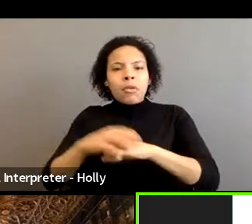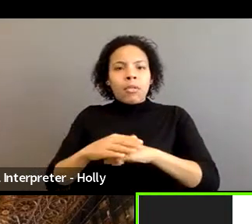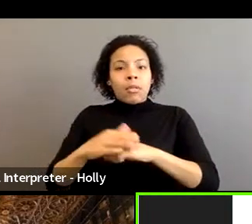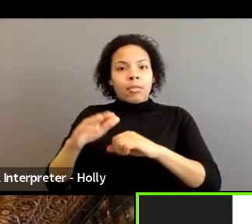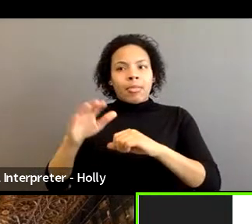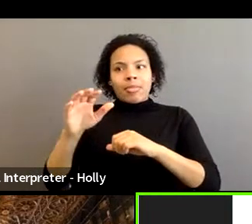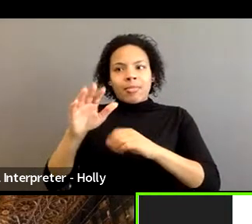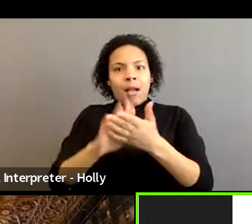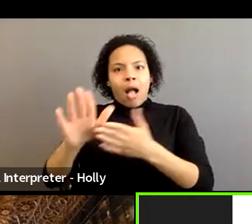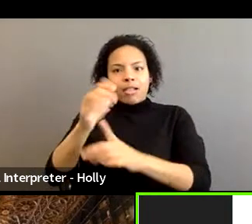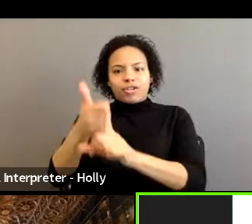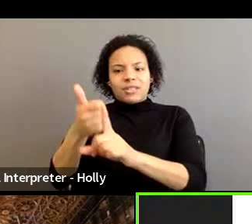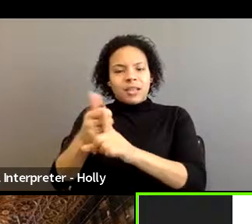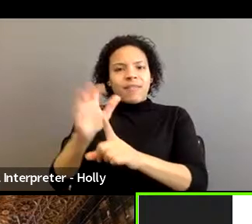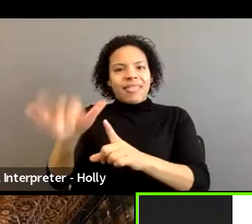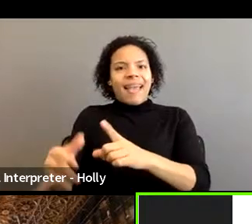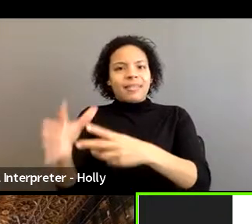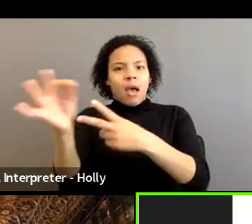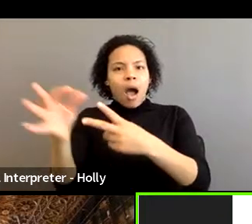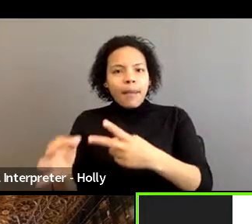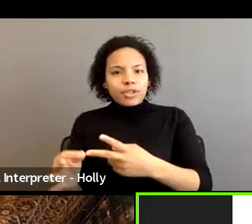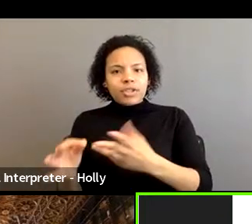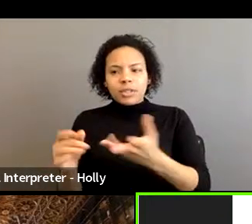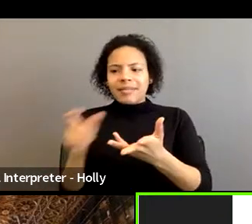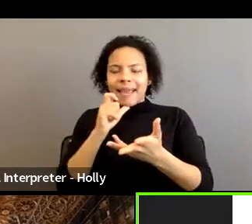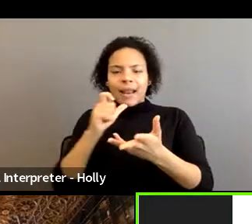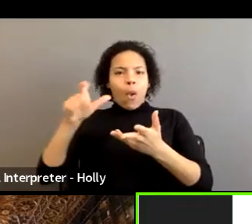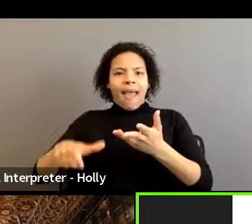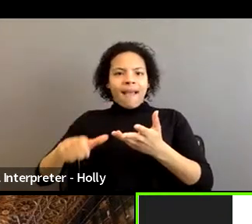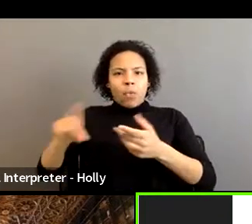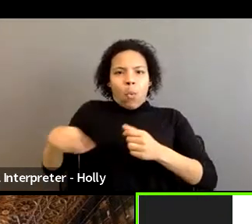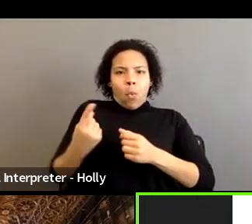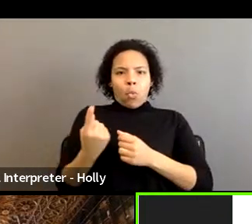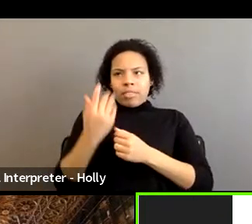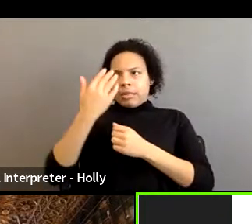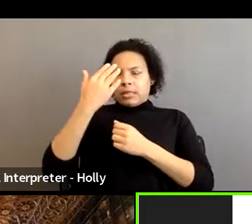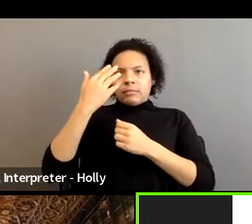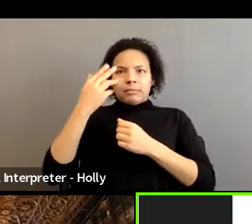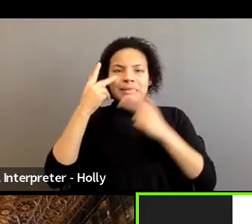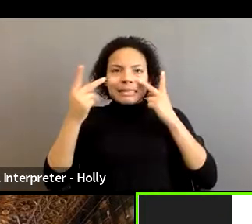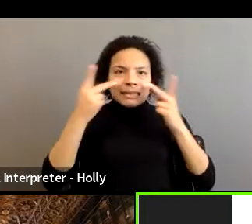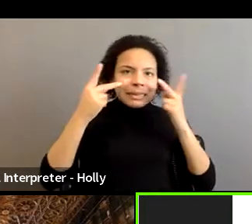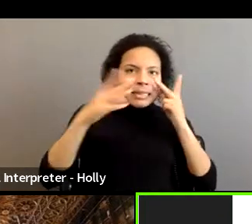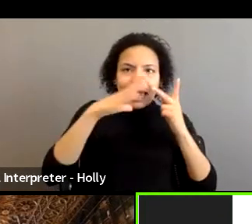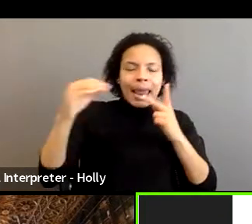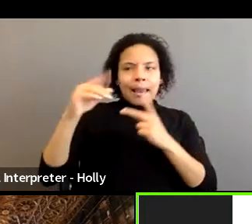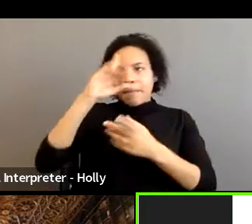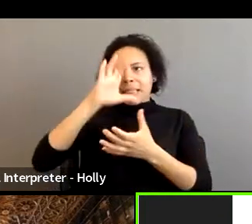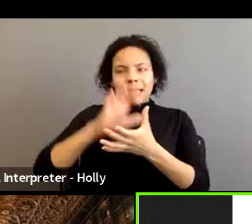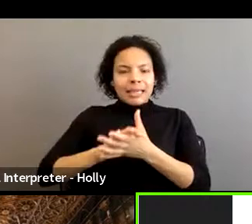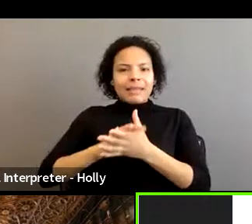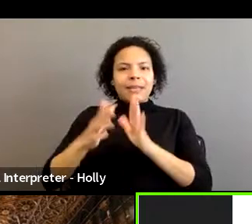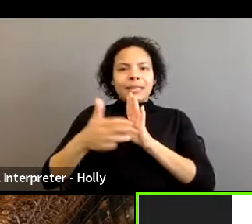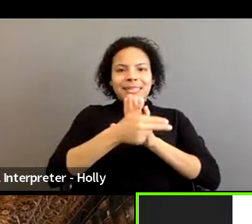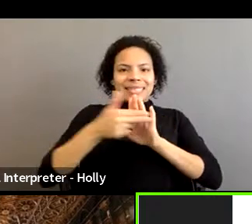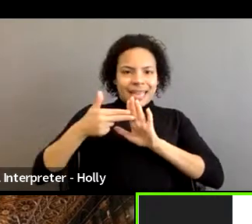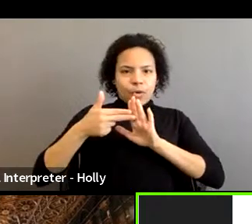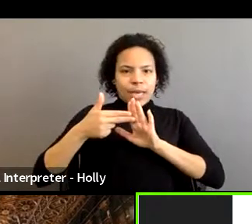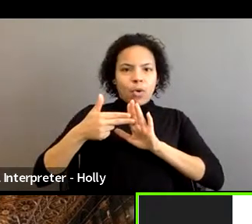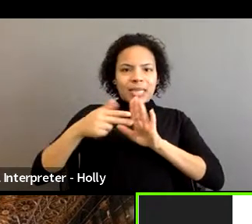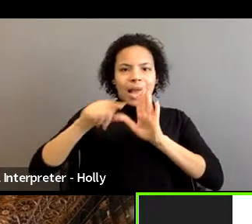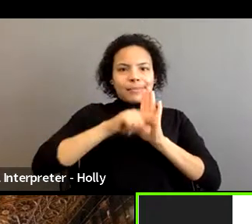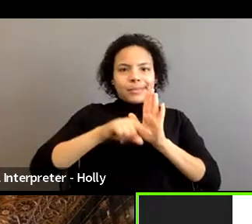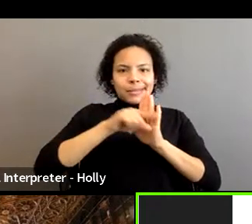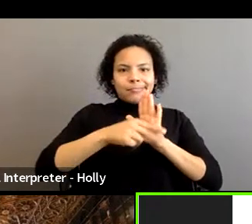follows with stereotypes, or if anybody actually caters to the negative image. People can be just as cordial, but if there is